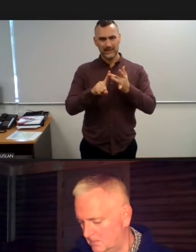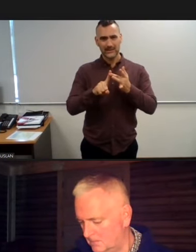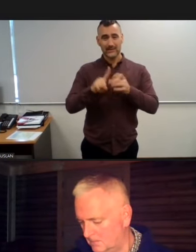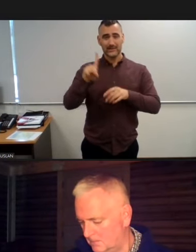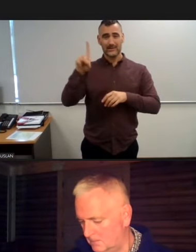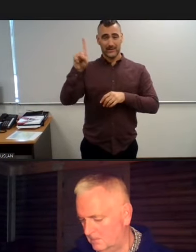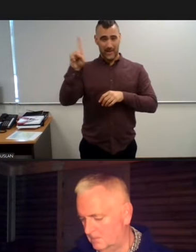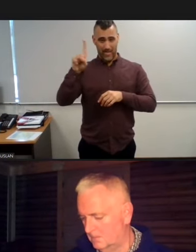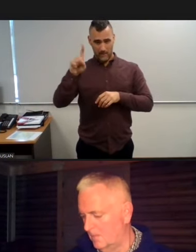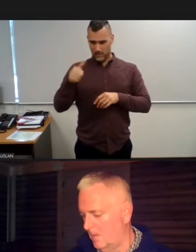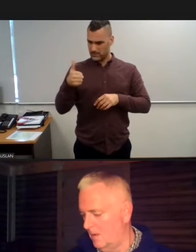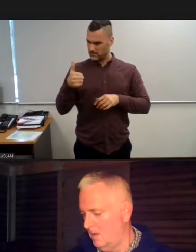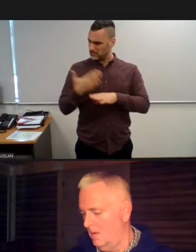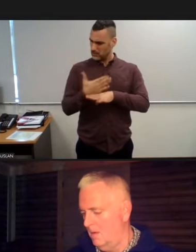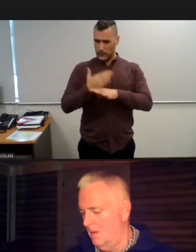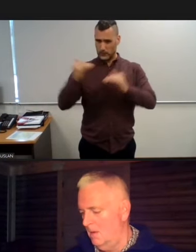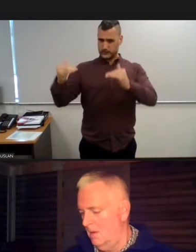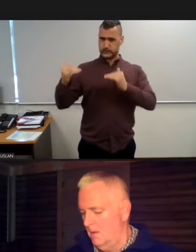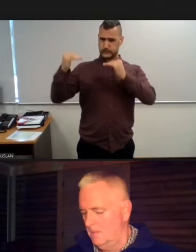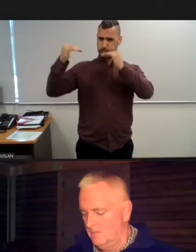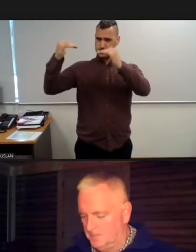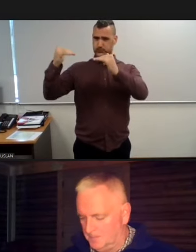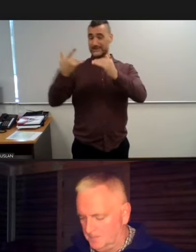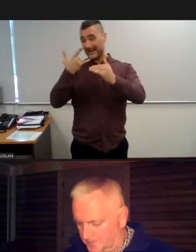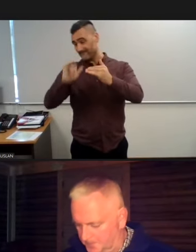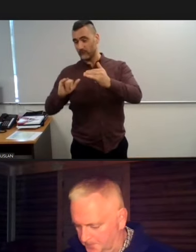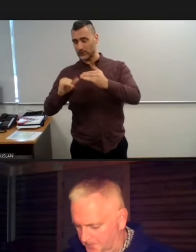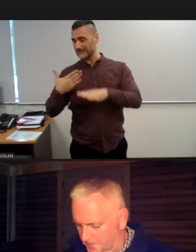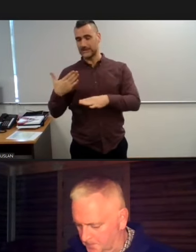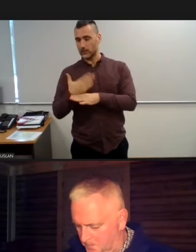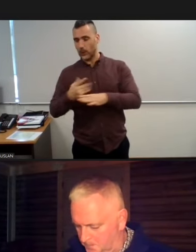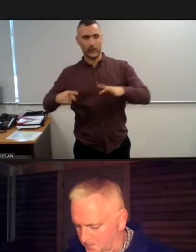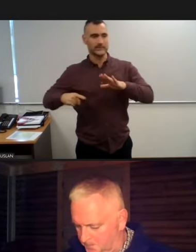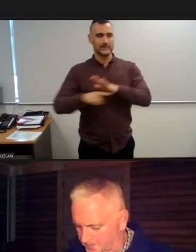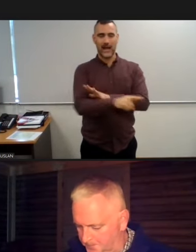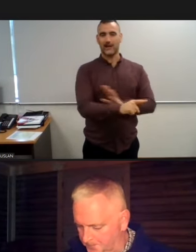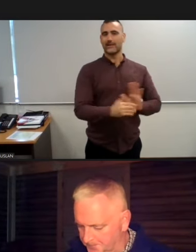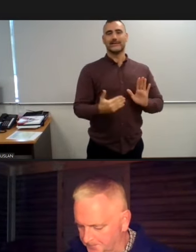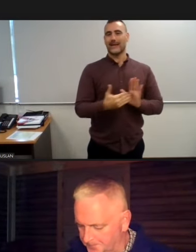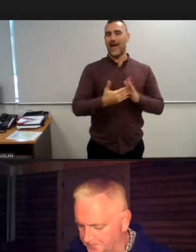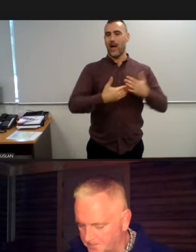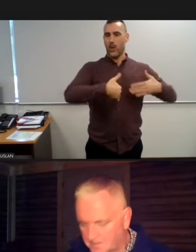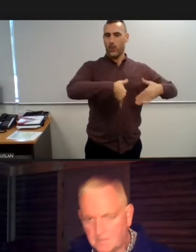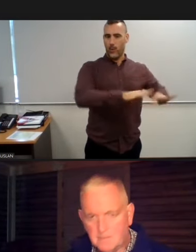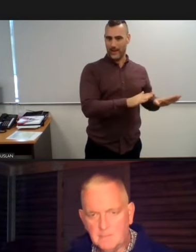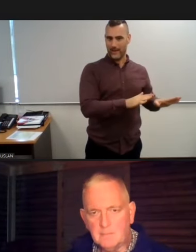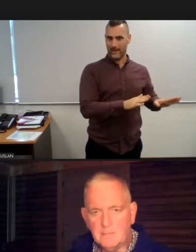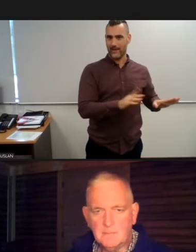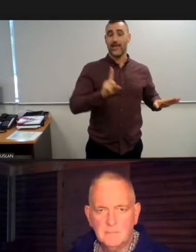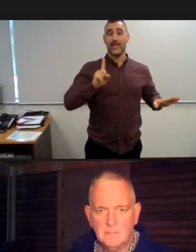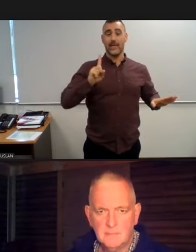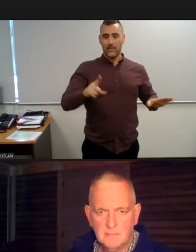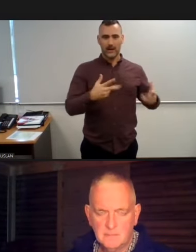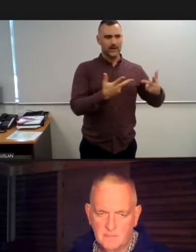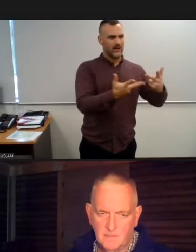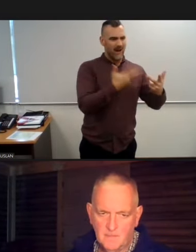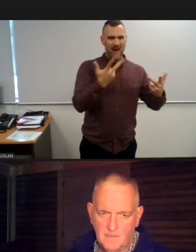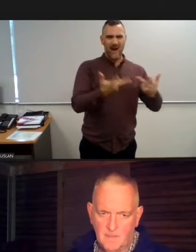the community engagement challenge. There are many people who've been engaged in different ways